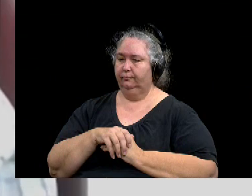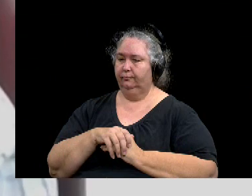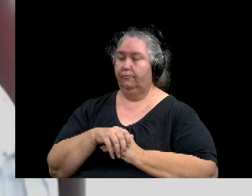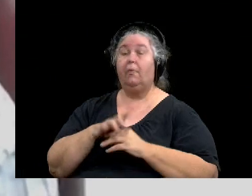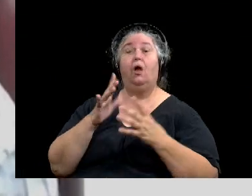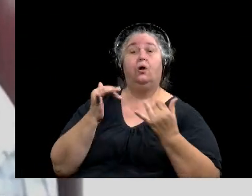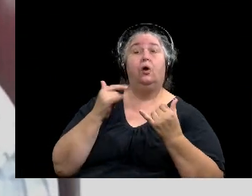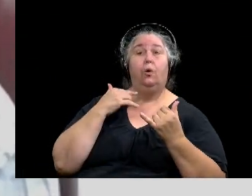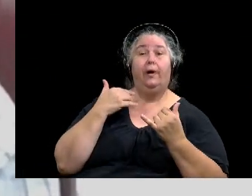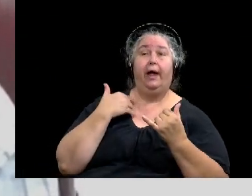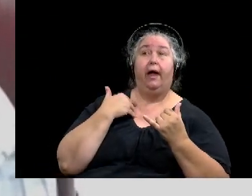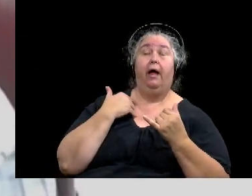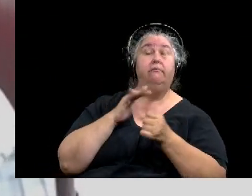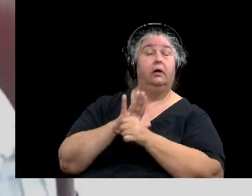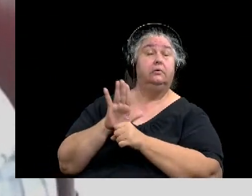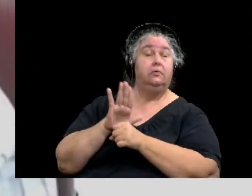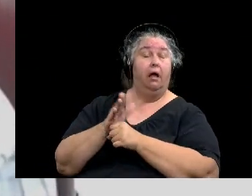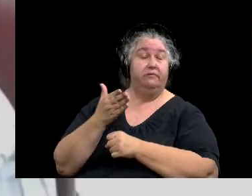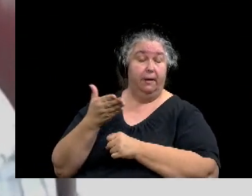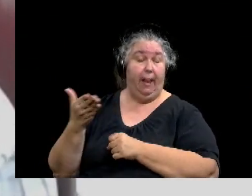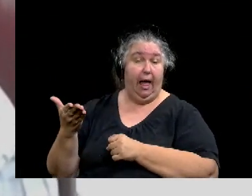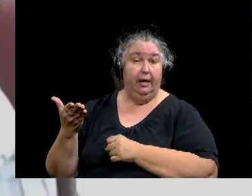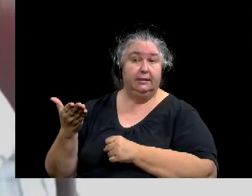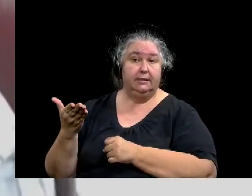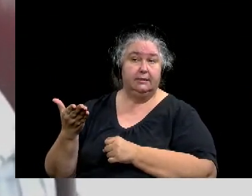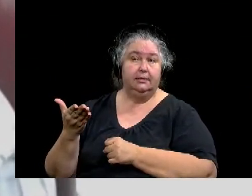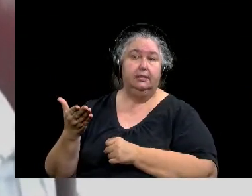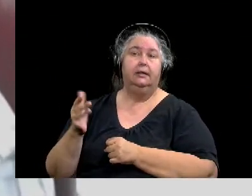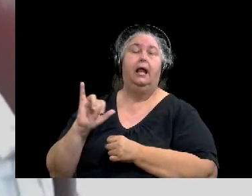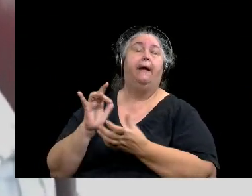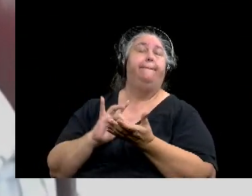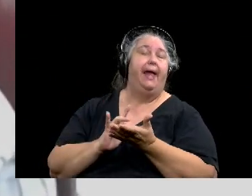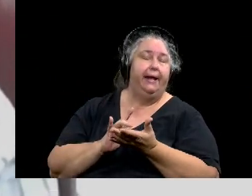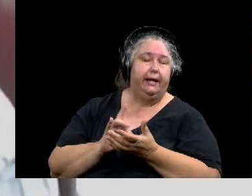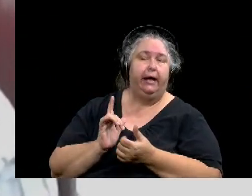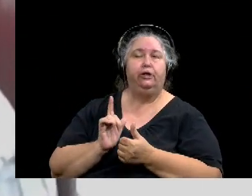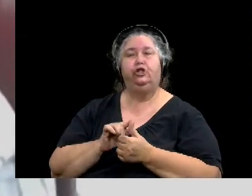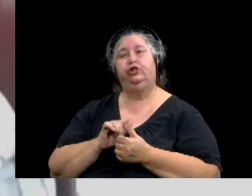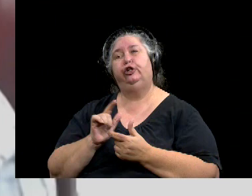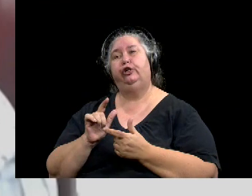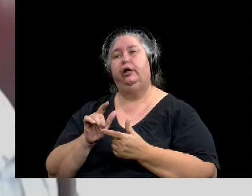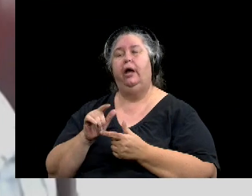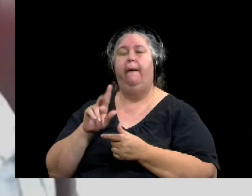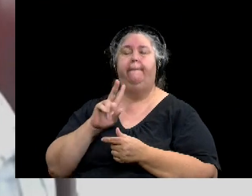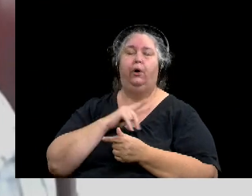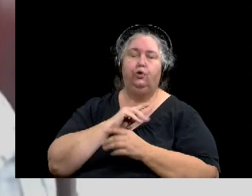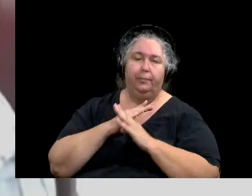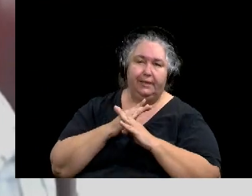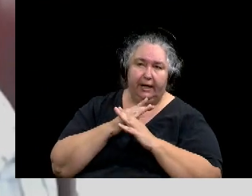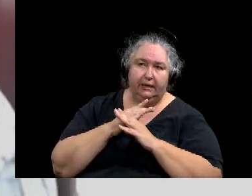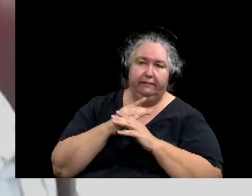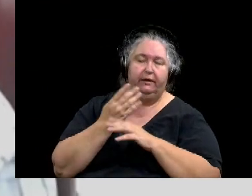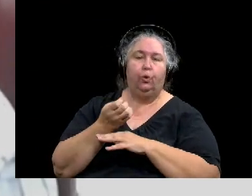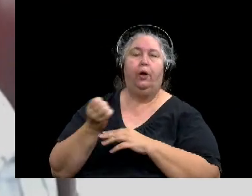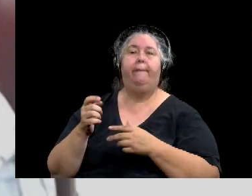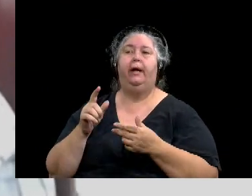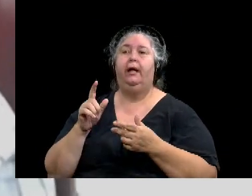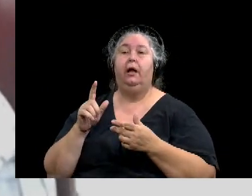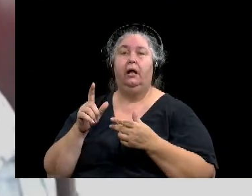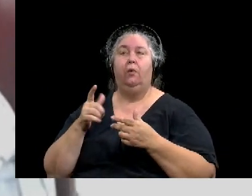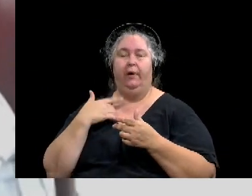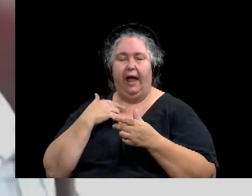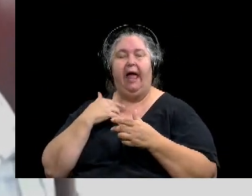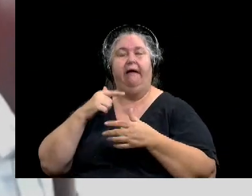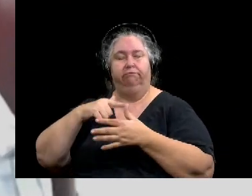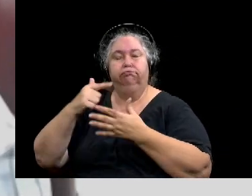currently have adequate supplies. We have adequate medications and personal protective equipment. And we continue to streamline